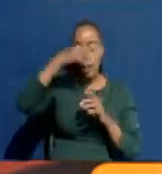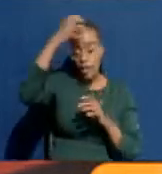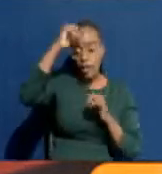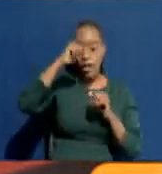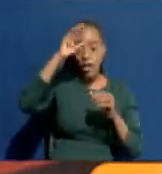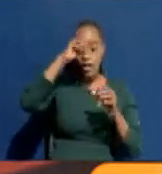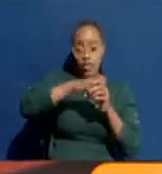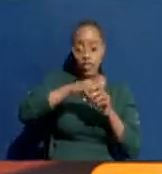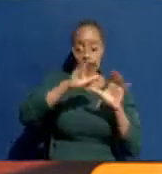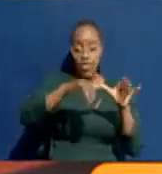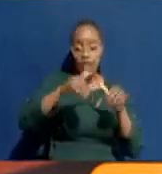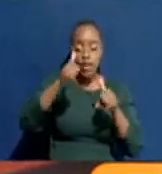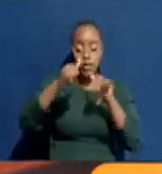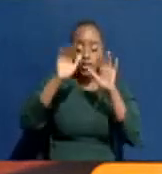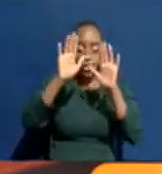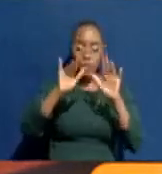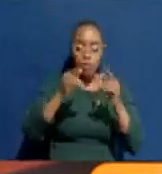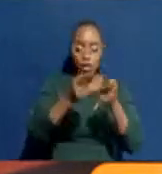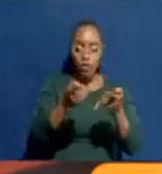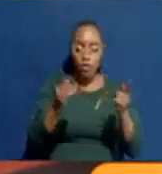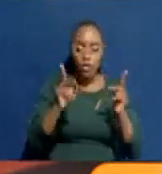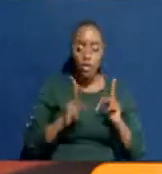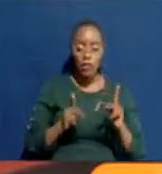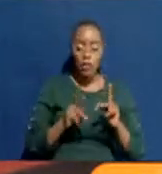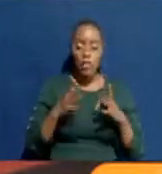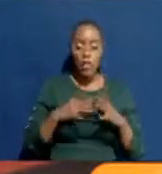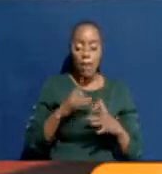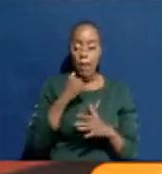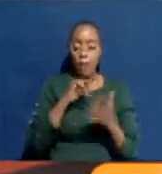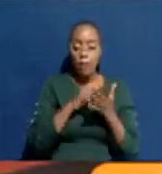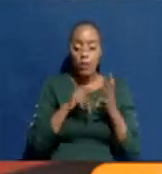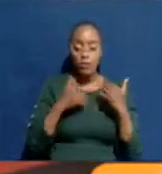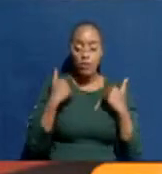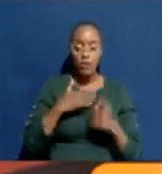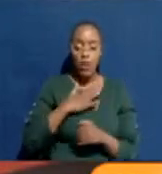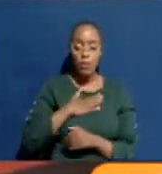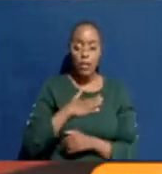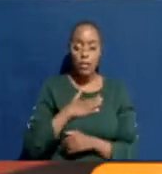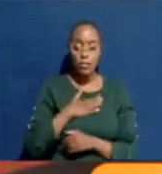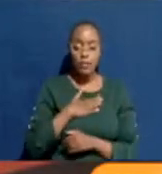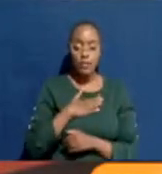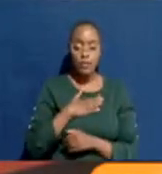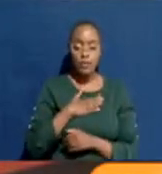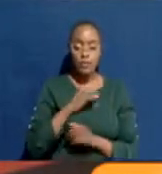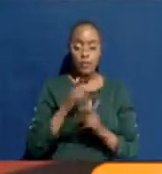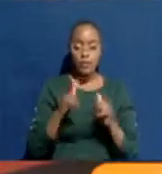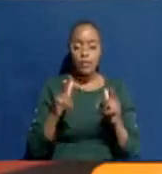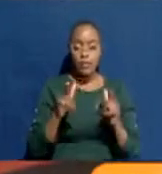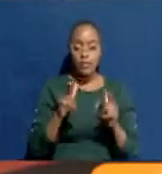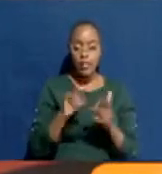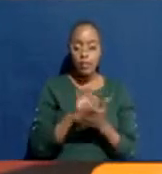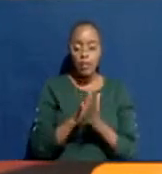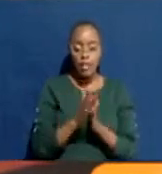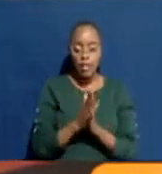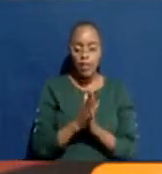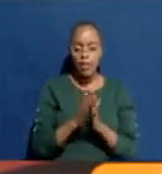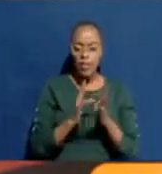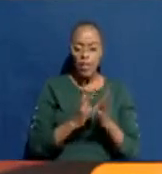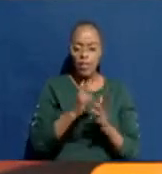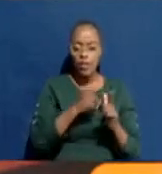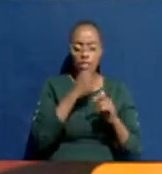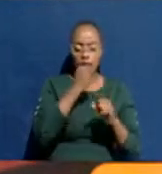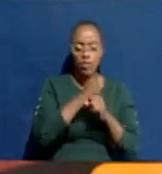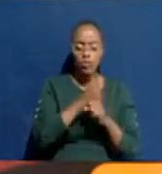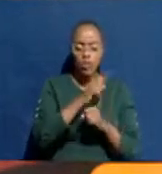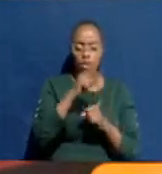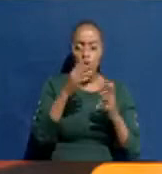invest in the agriculture that matters for them? Okay. That the people, so for me, let's just be good human beings and do the right